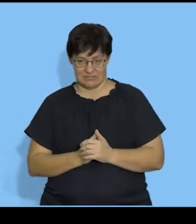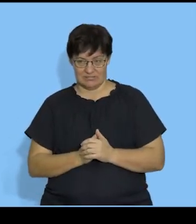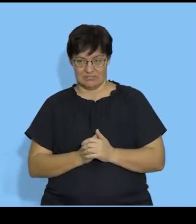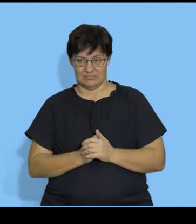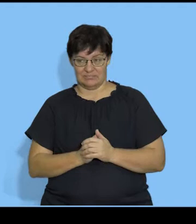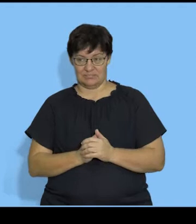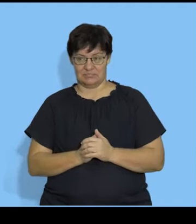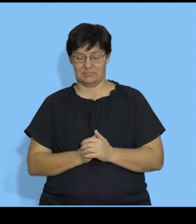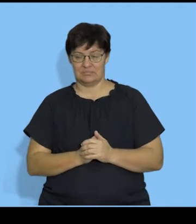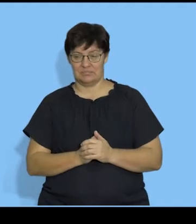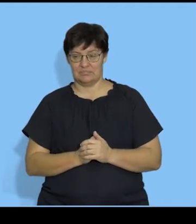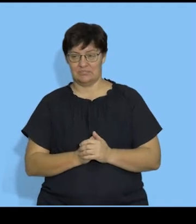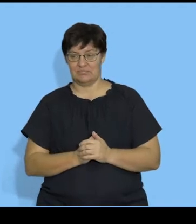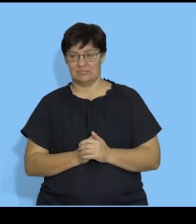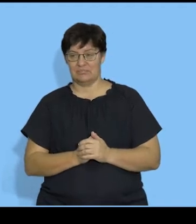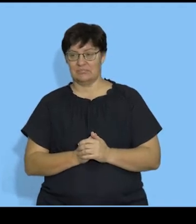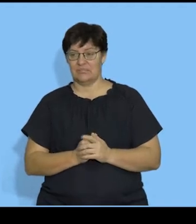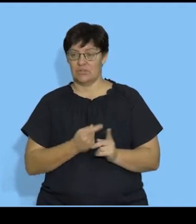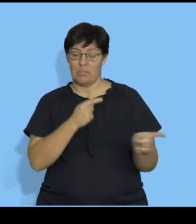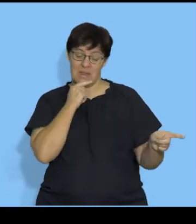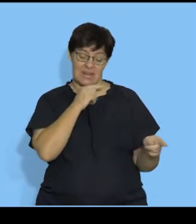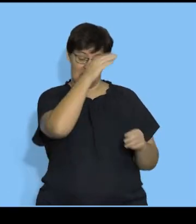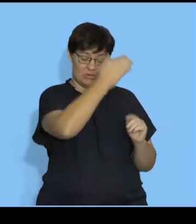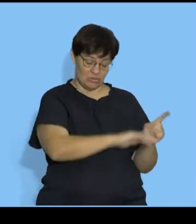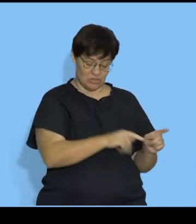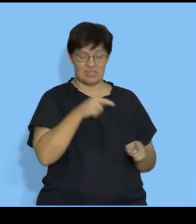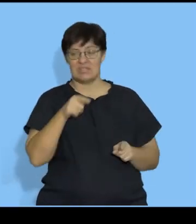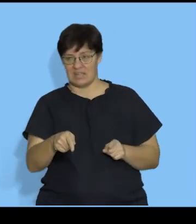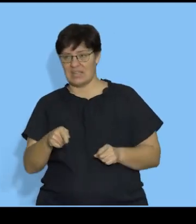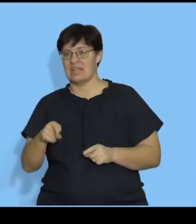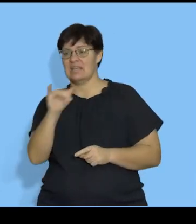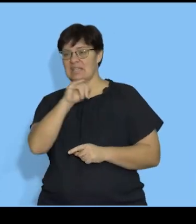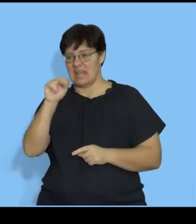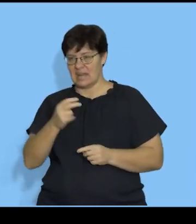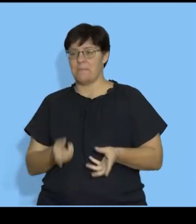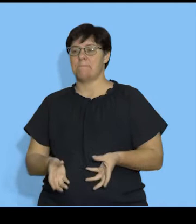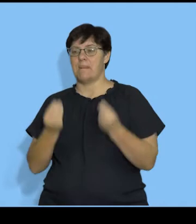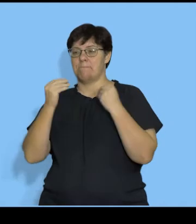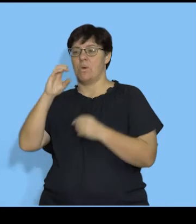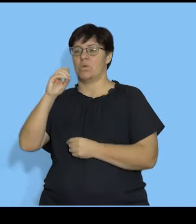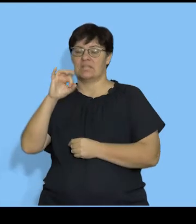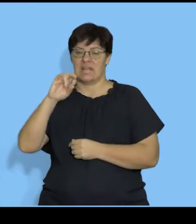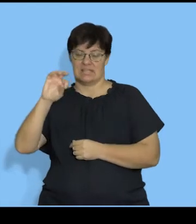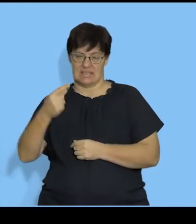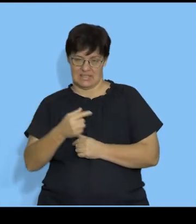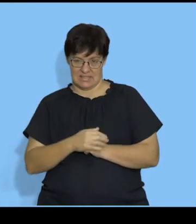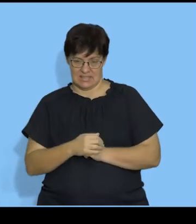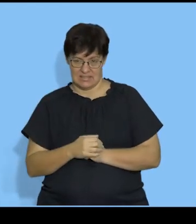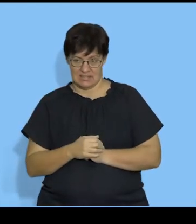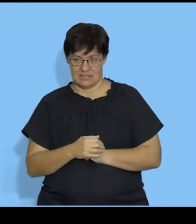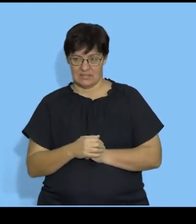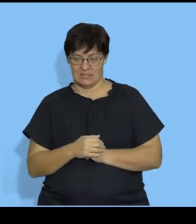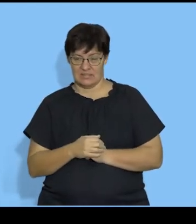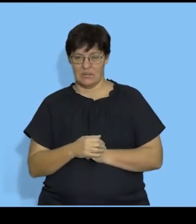agent, the one that undergoes reduction. Okay. Okay. So it's all about